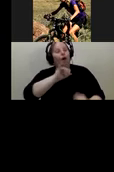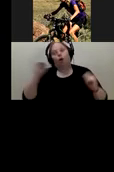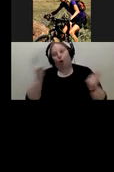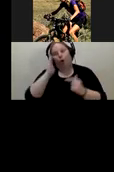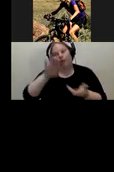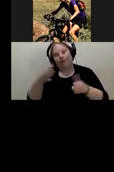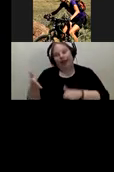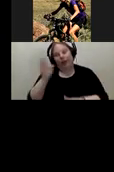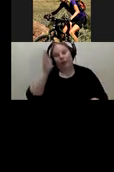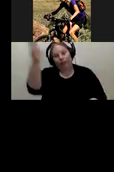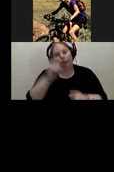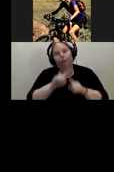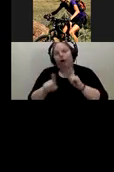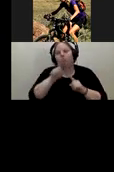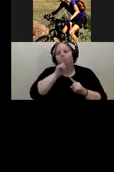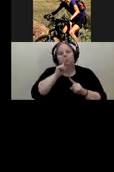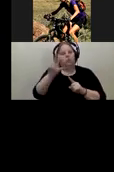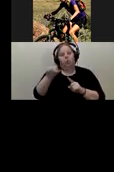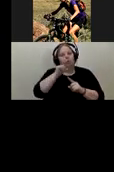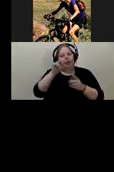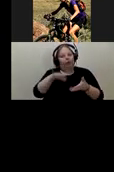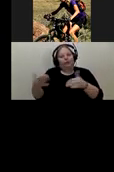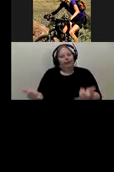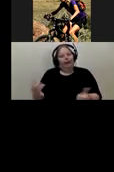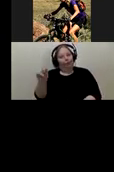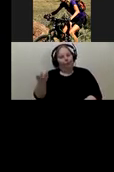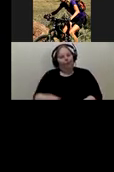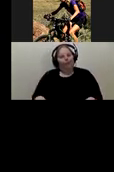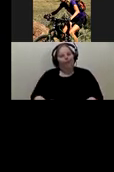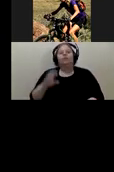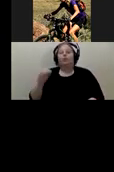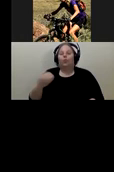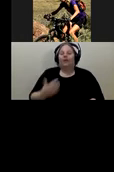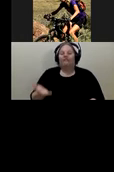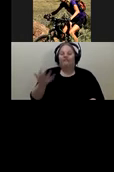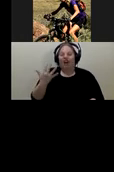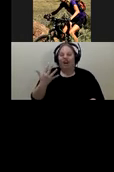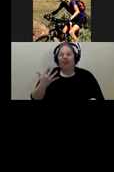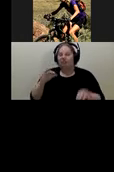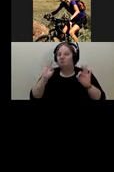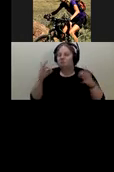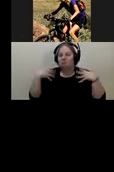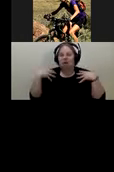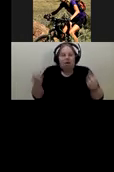anyway, but no, right. They're not going to die anyway. So you have five perfectly